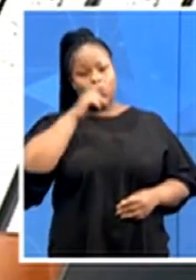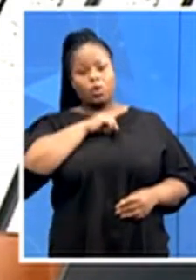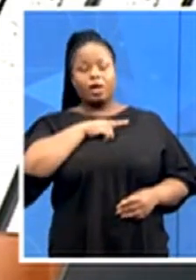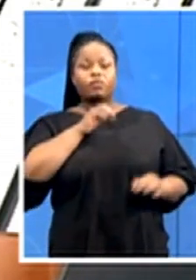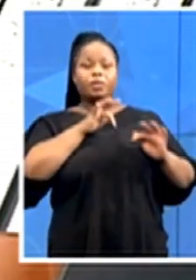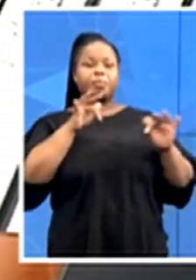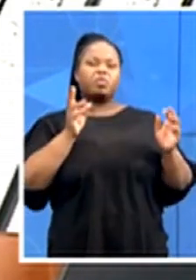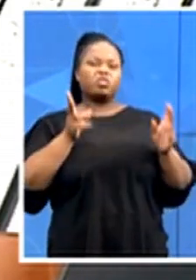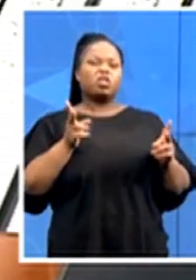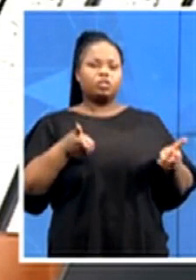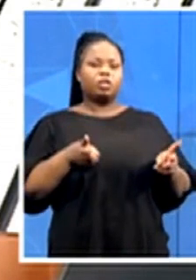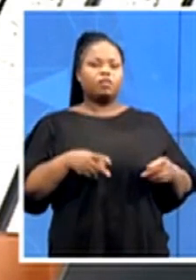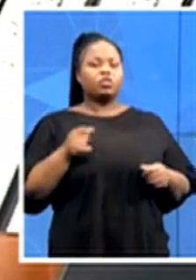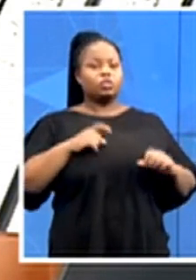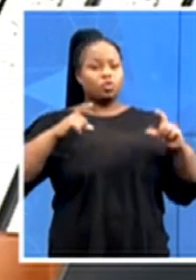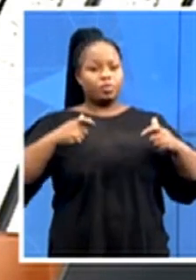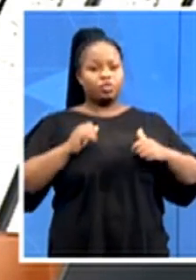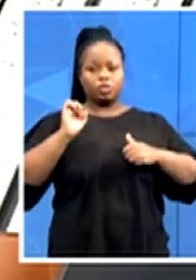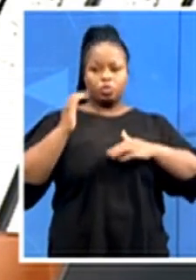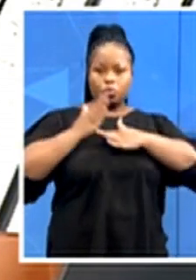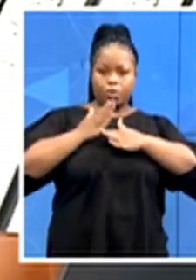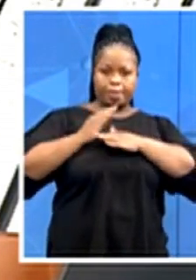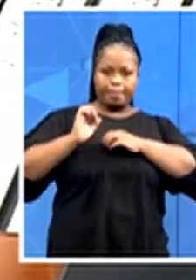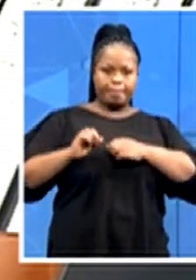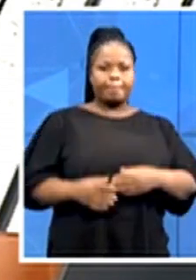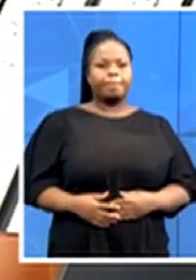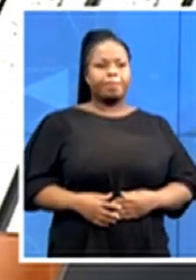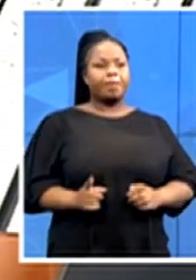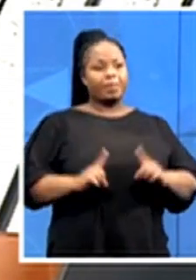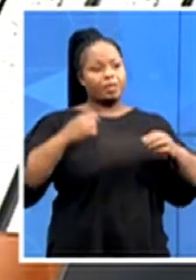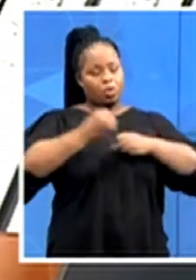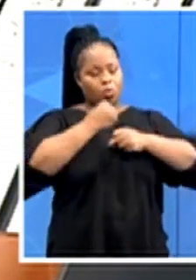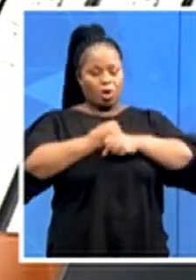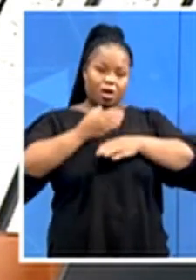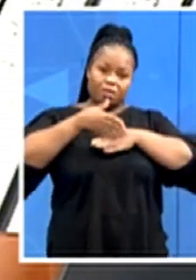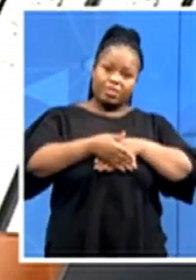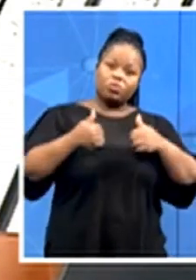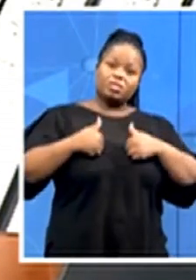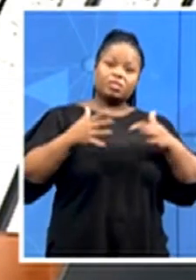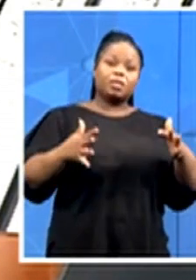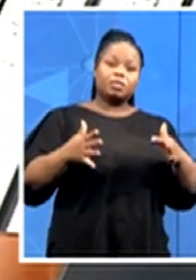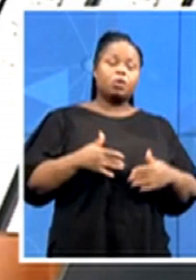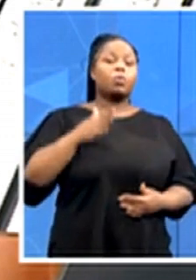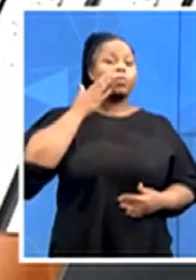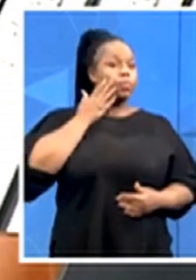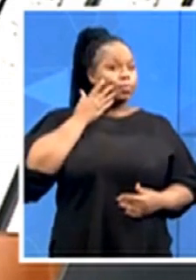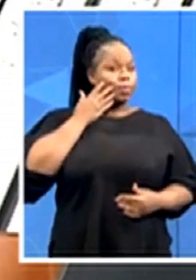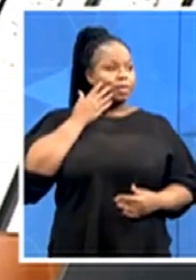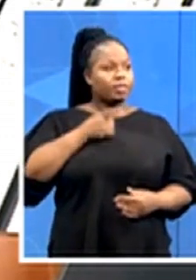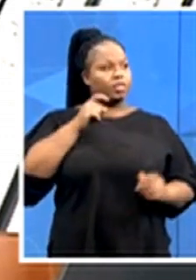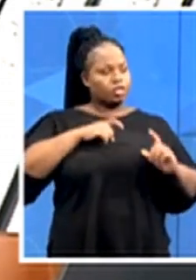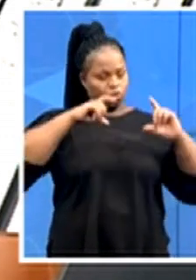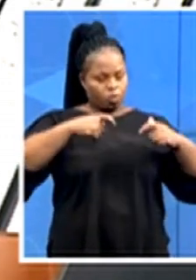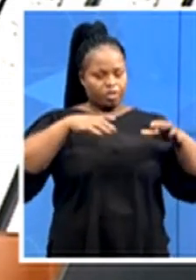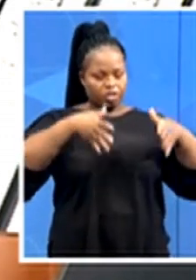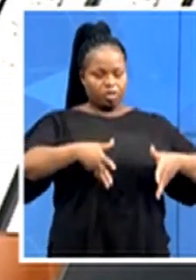work. But the hard work will begin after this commission has finalized